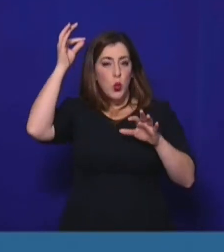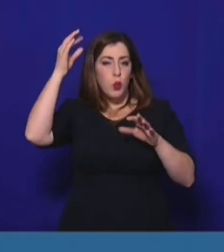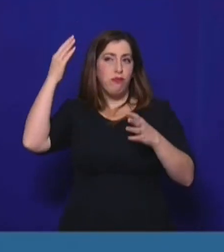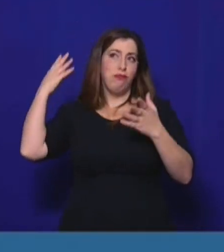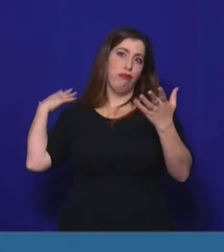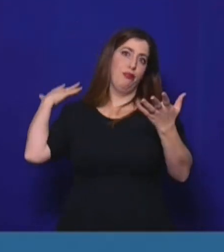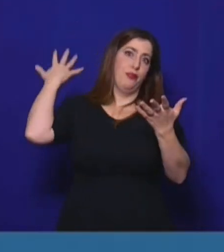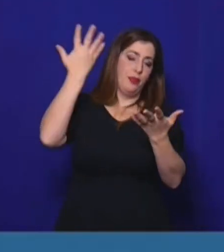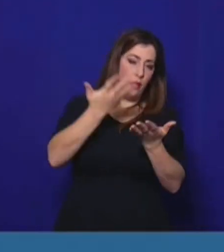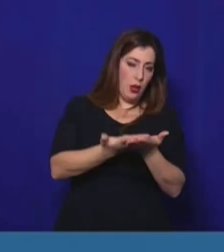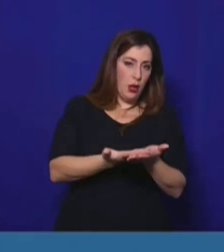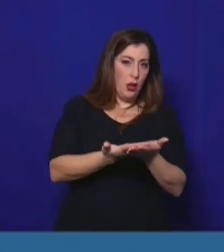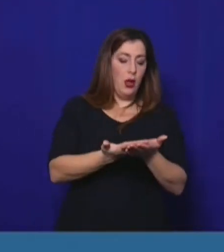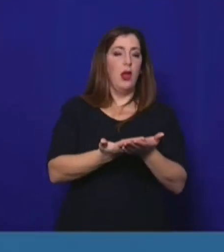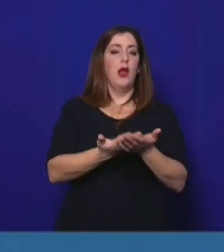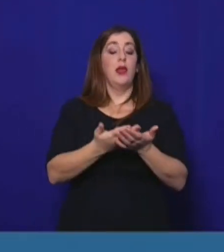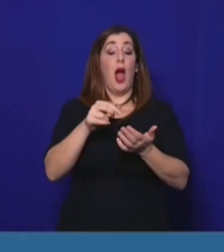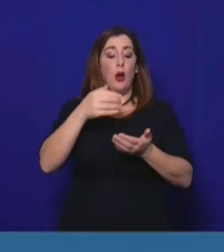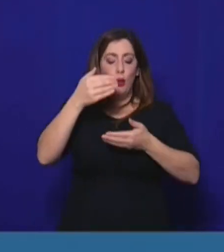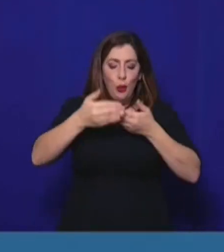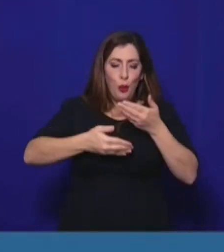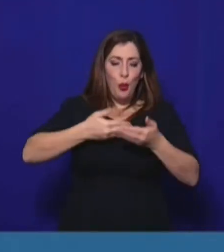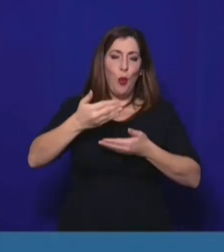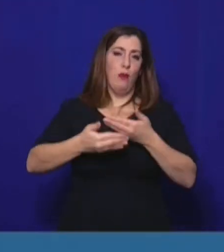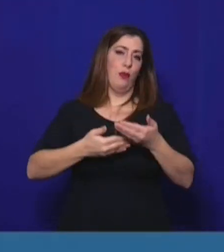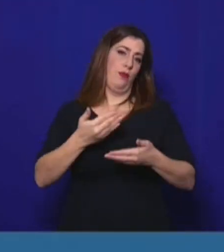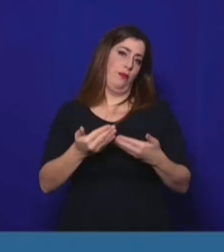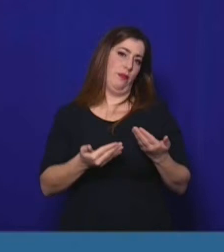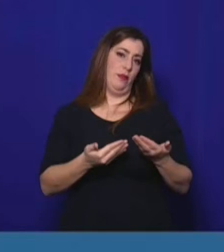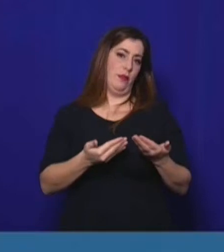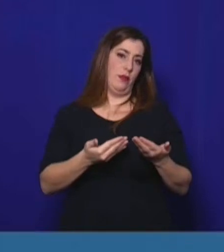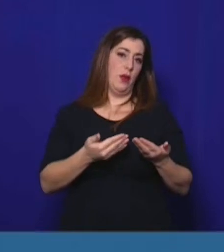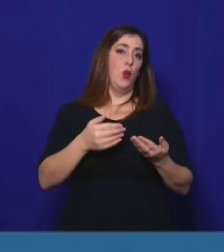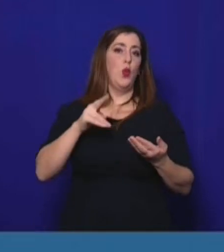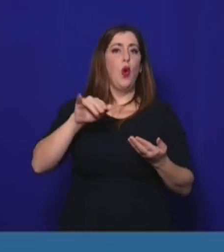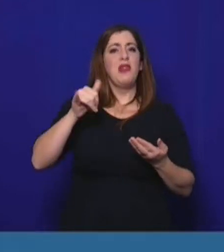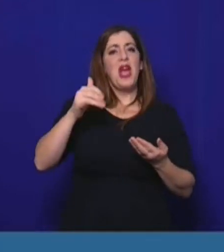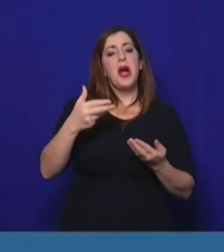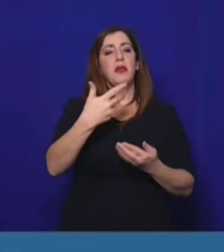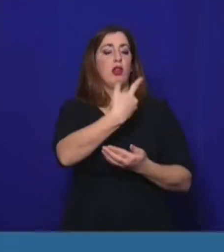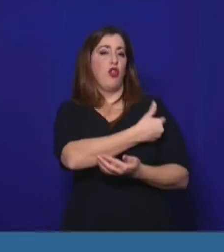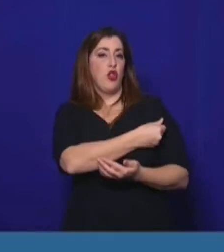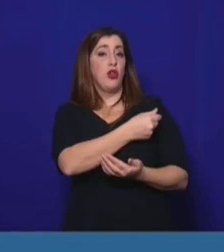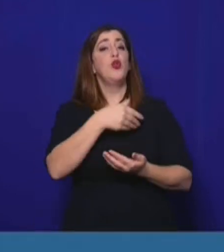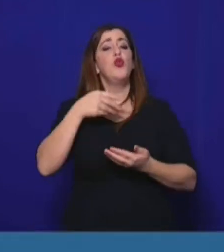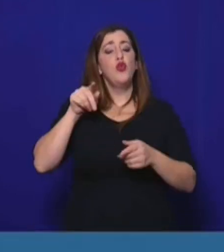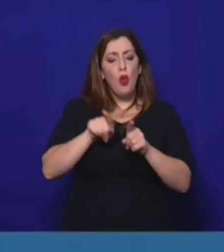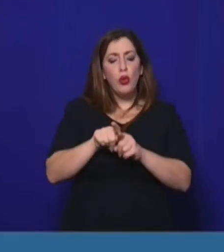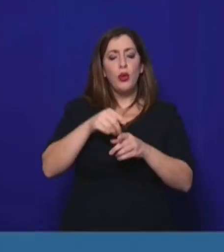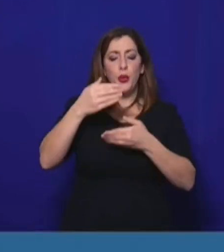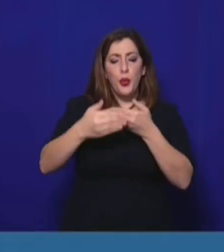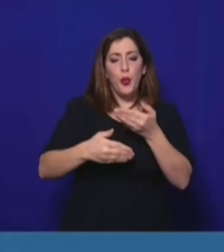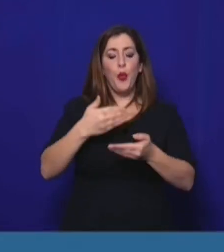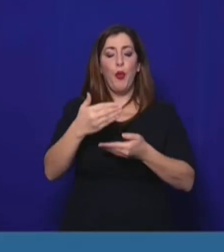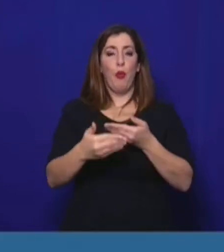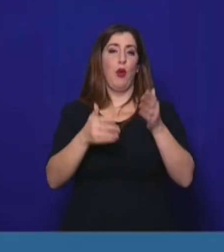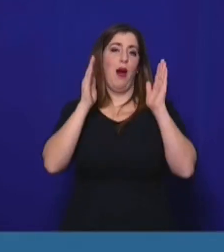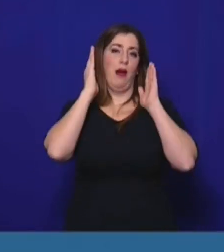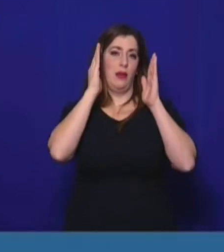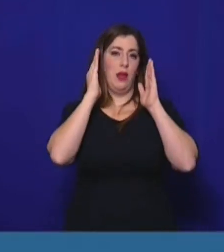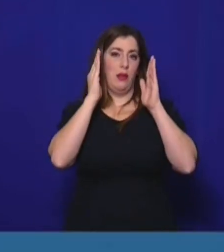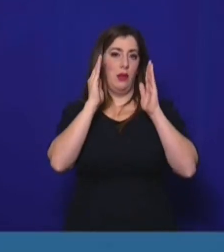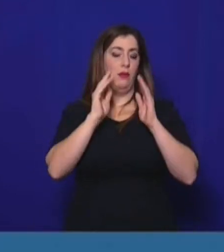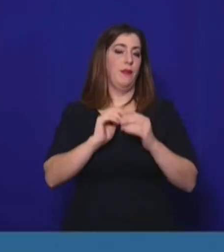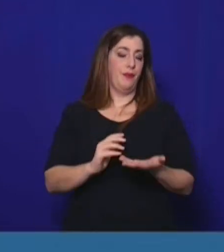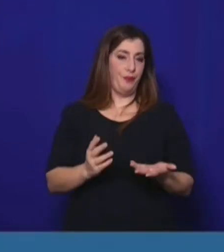il-pandemija jibqa' jgħod bħalissa. Anka il-fatt li għandna l-vaccination in-numri ta' każijiet li qegħdin inlaqmu